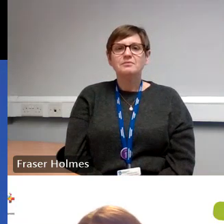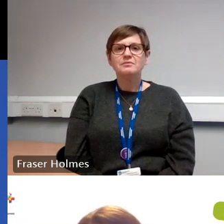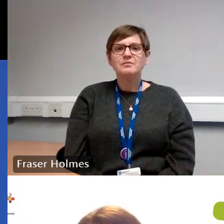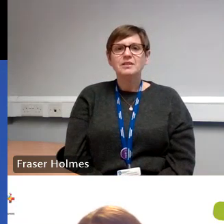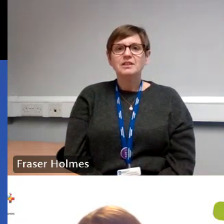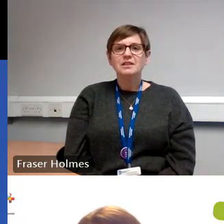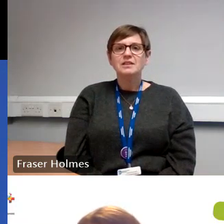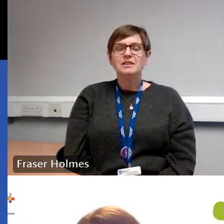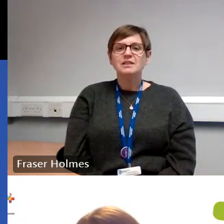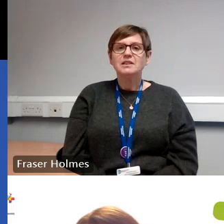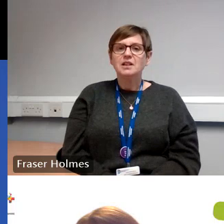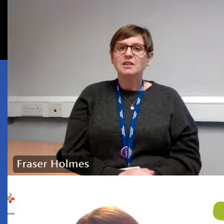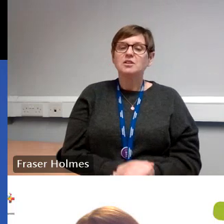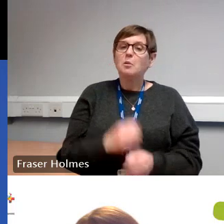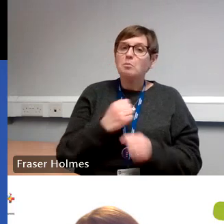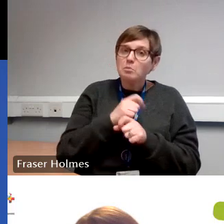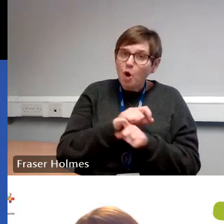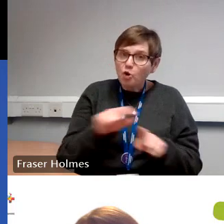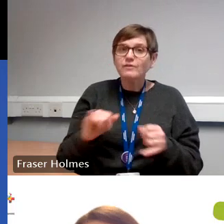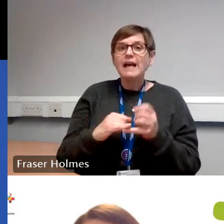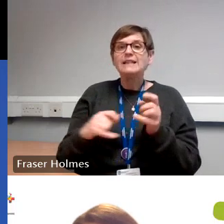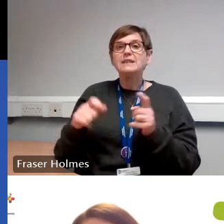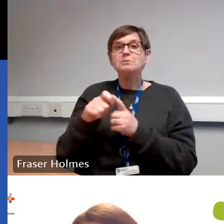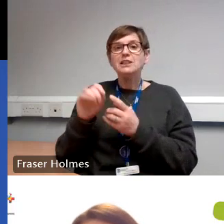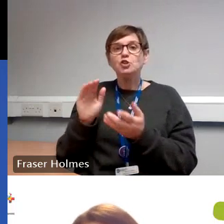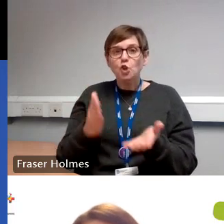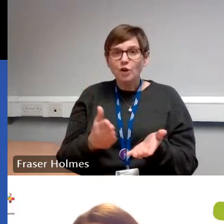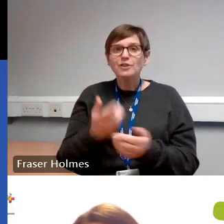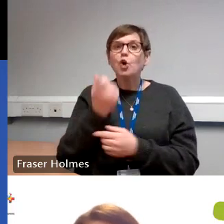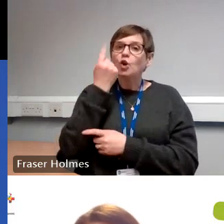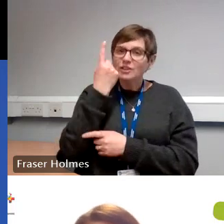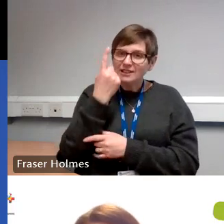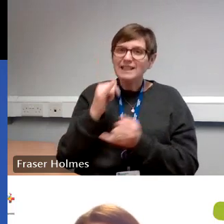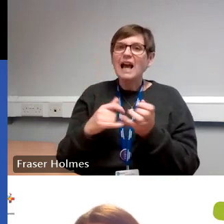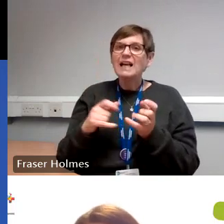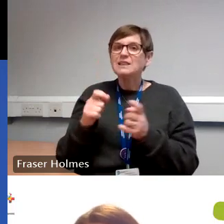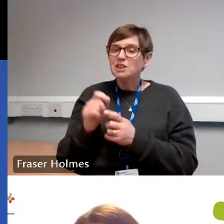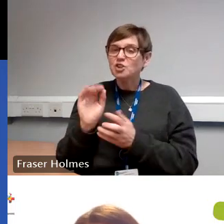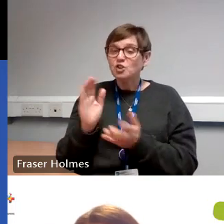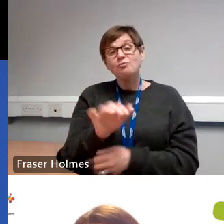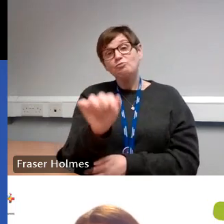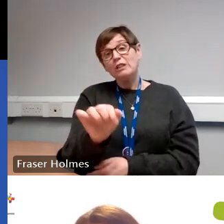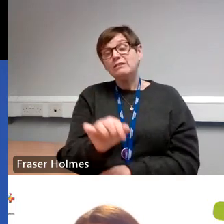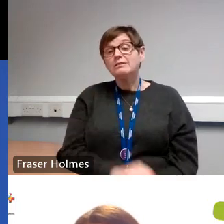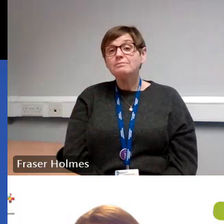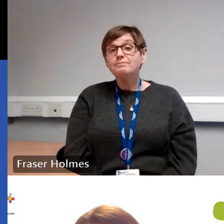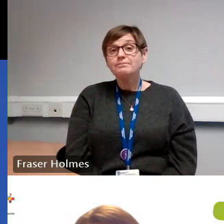Promotion of social prescribing services, understanding of social prescribing services, yeah.